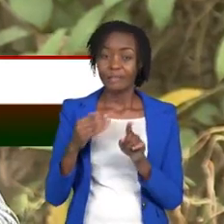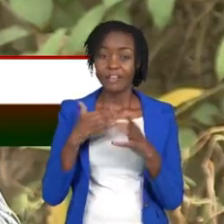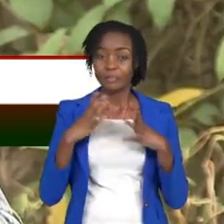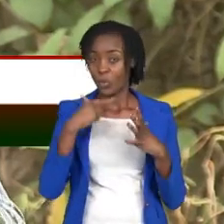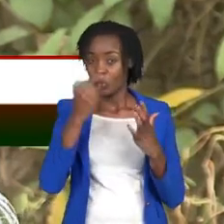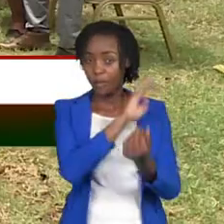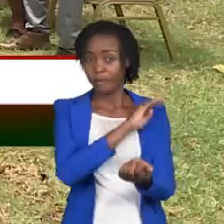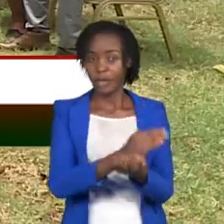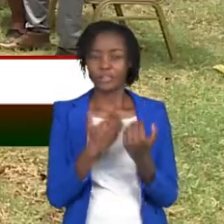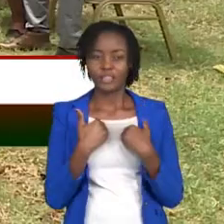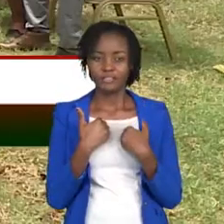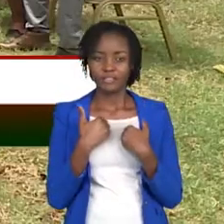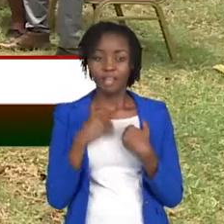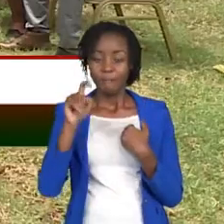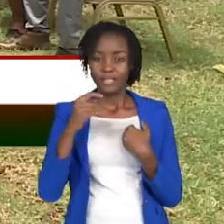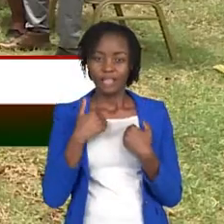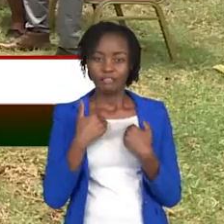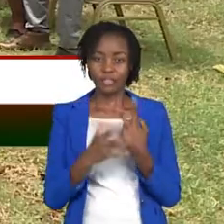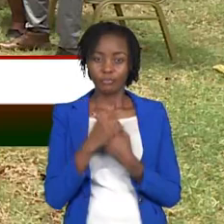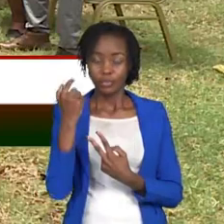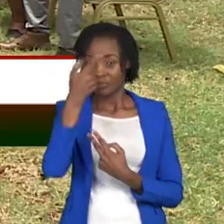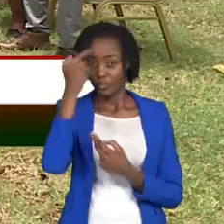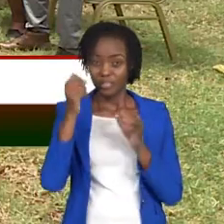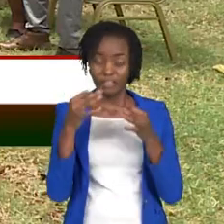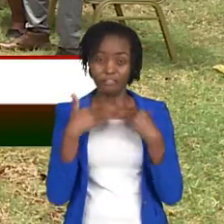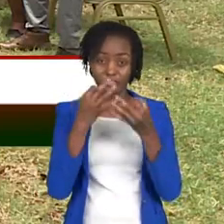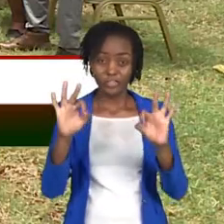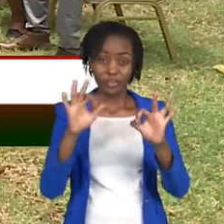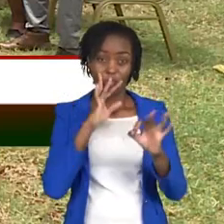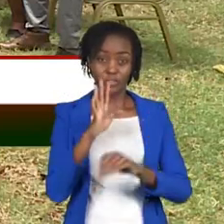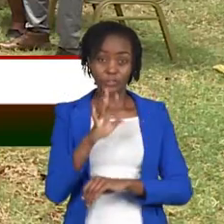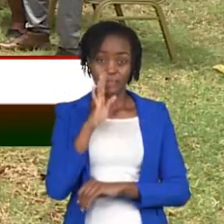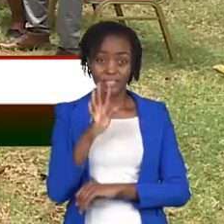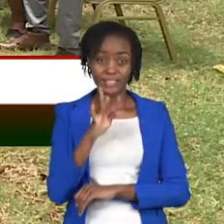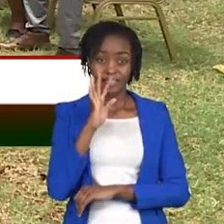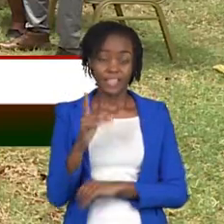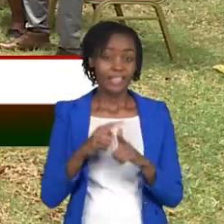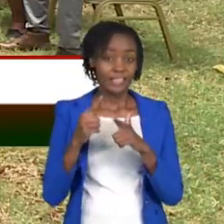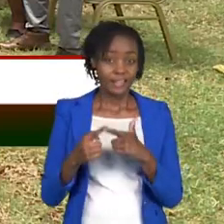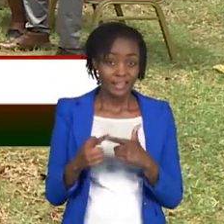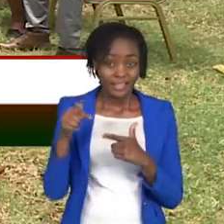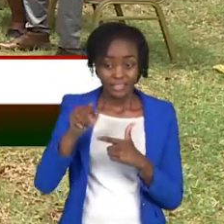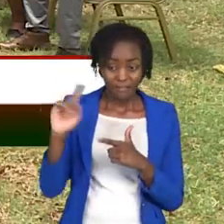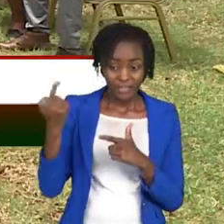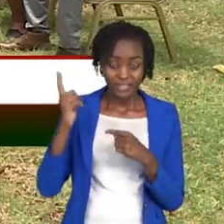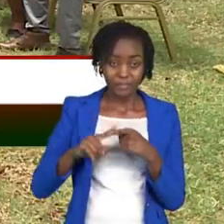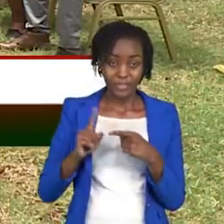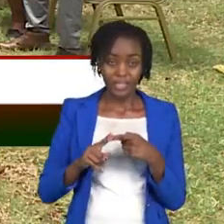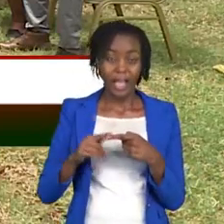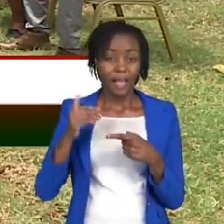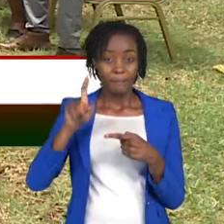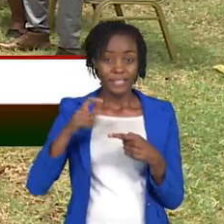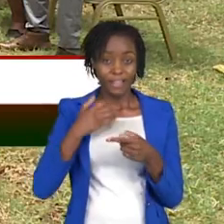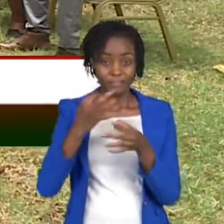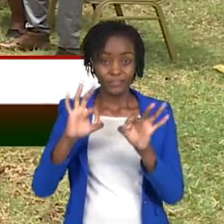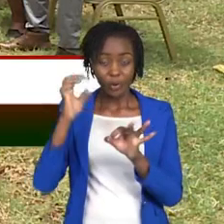I think it has to be both. Because if we have freedom of speech, it has to be, first of all, we had the freedom of thought, that we thought